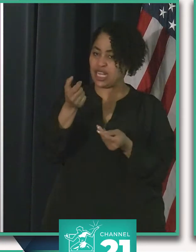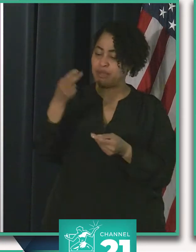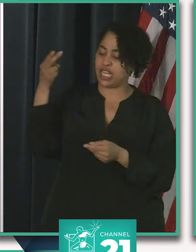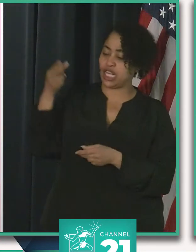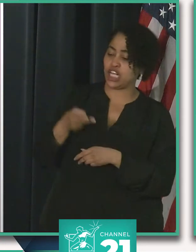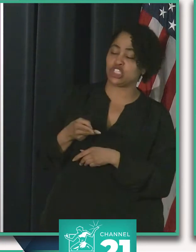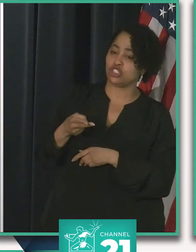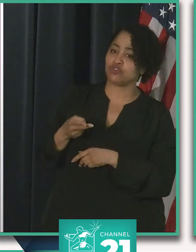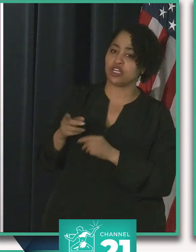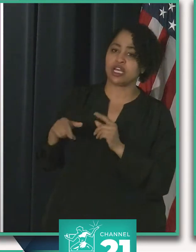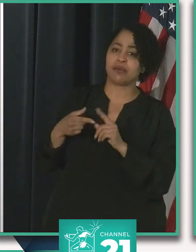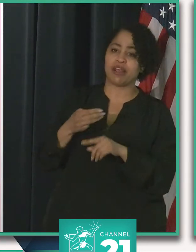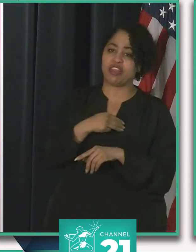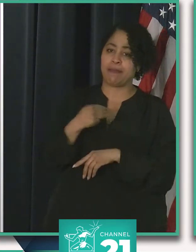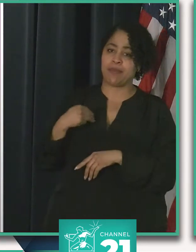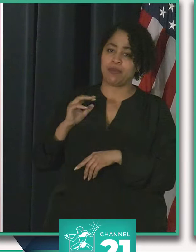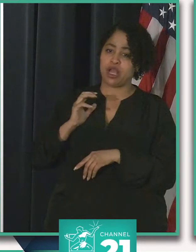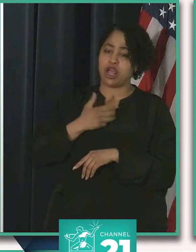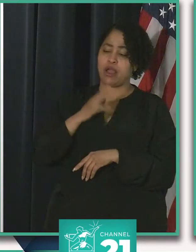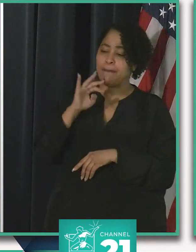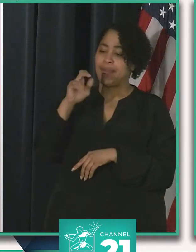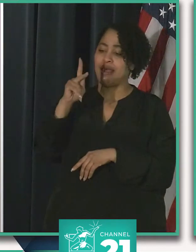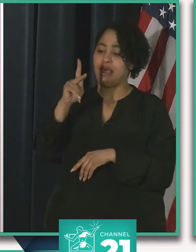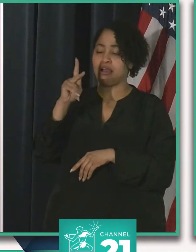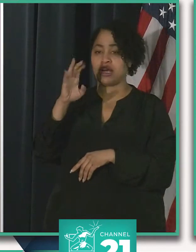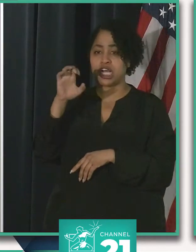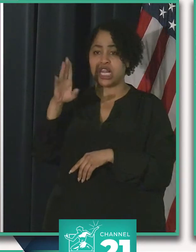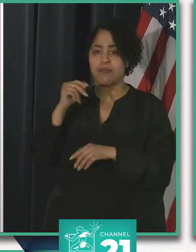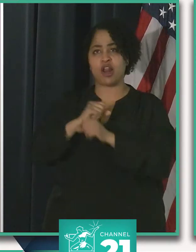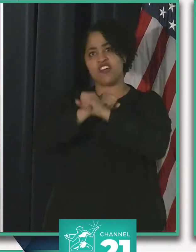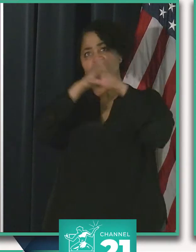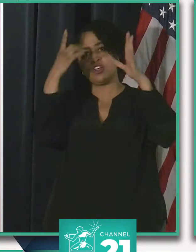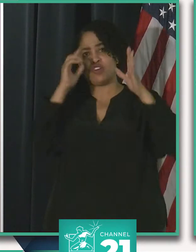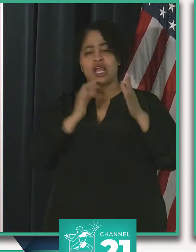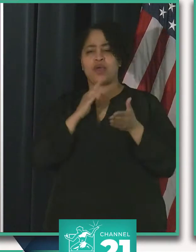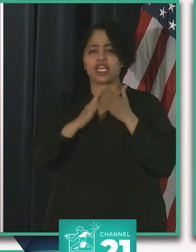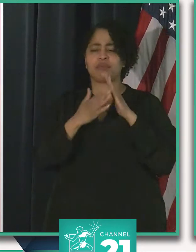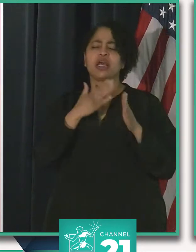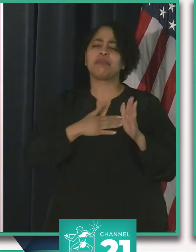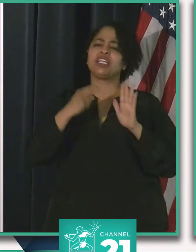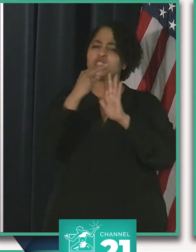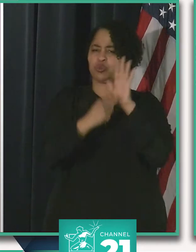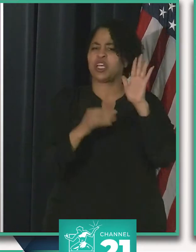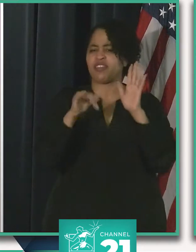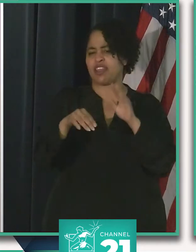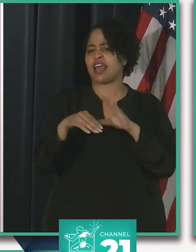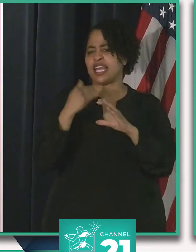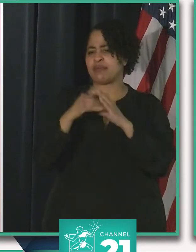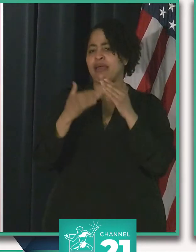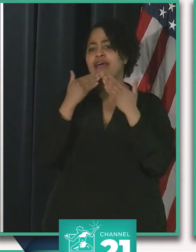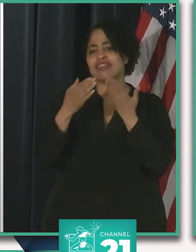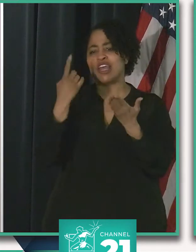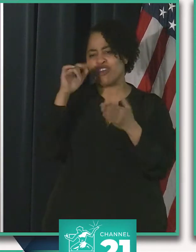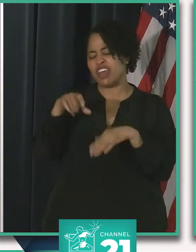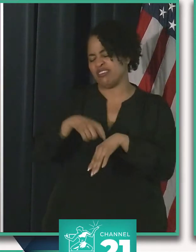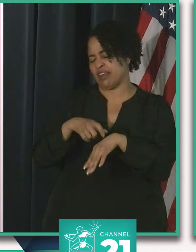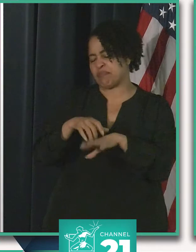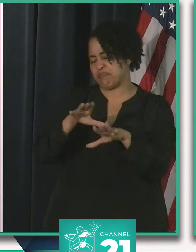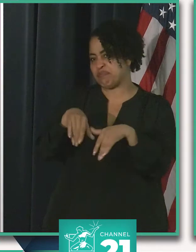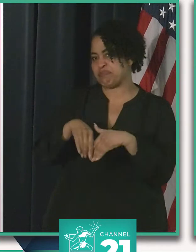the members of our Black Club and our vision for our community. Please read the email. Thank you for this